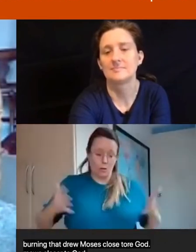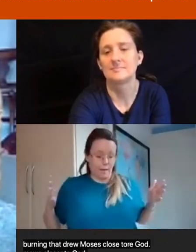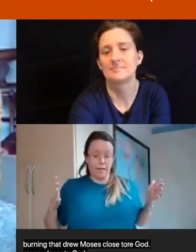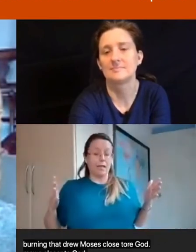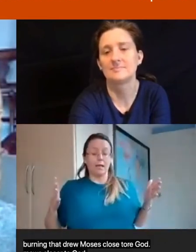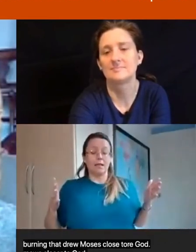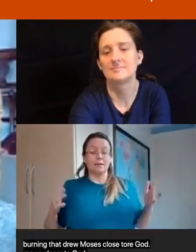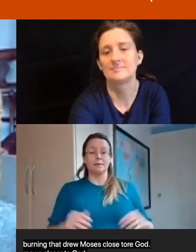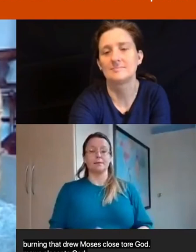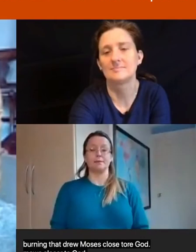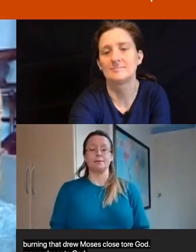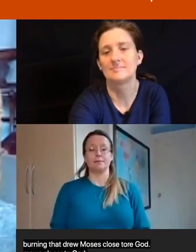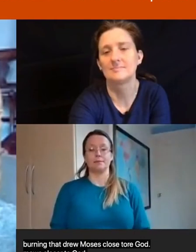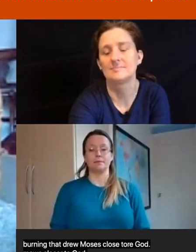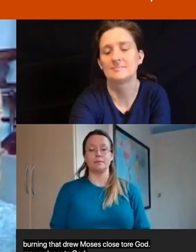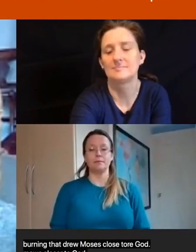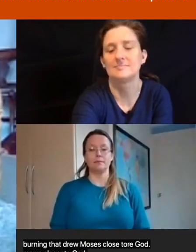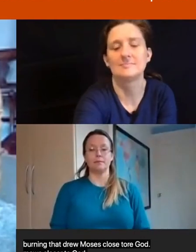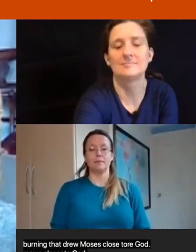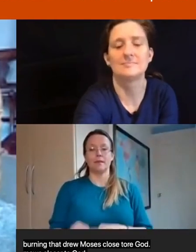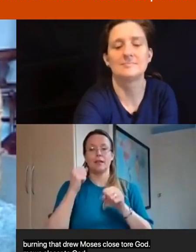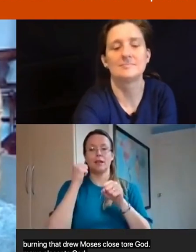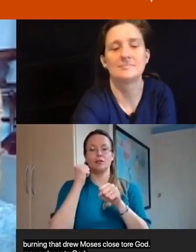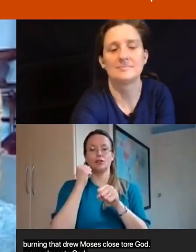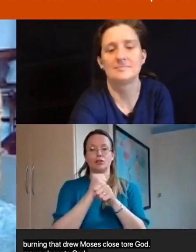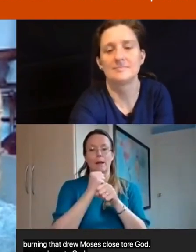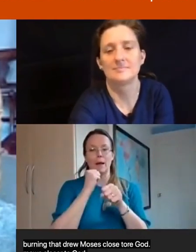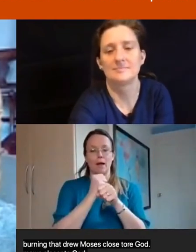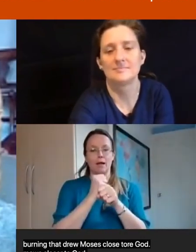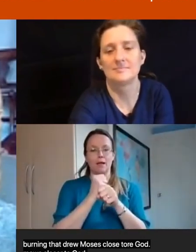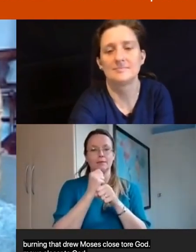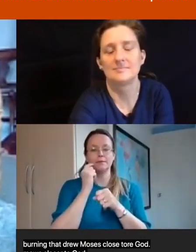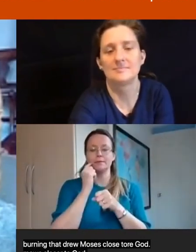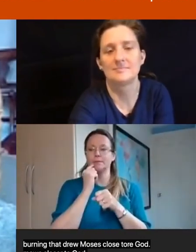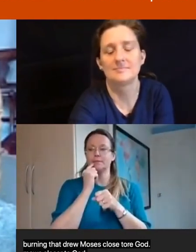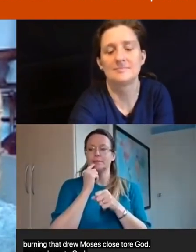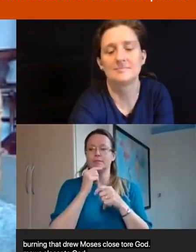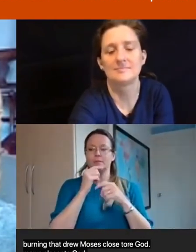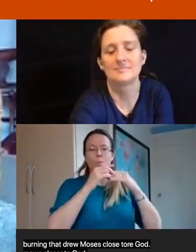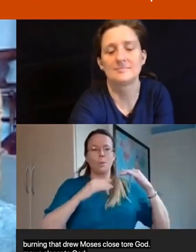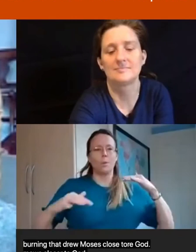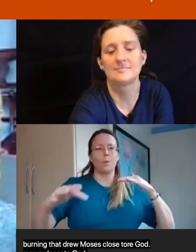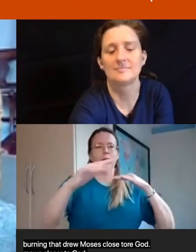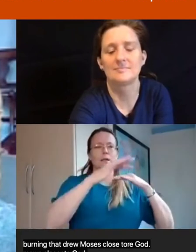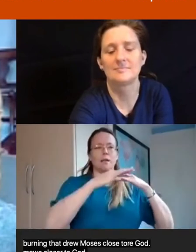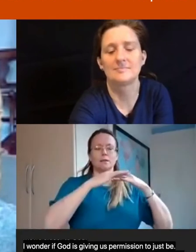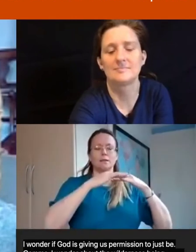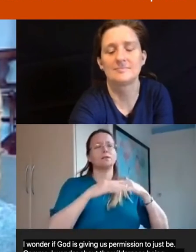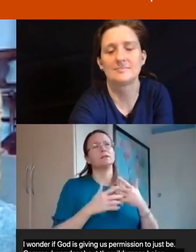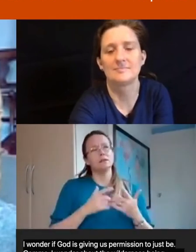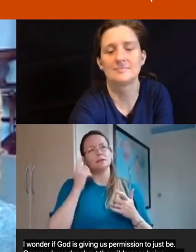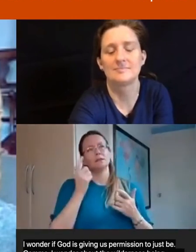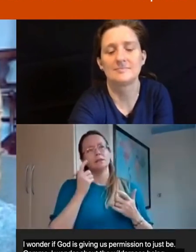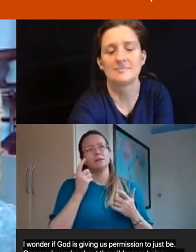Gemma, I wonder about the wilderness being where I belong, and realize that the strength God has given me to live in